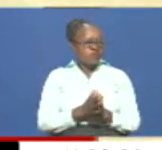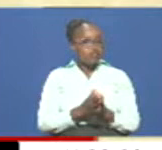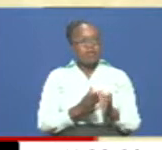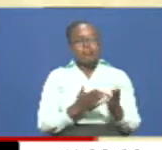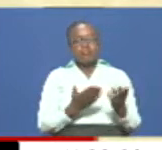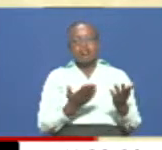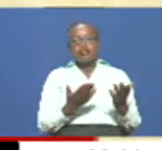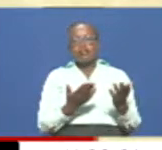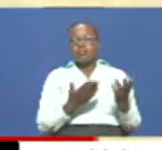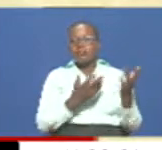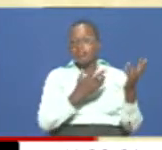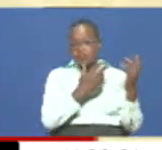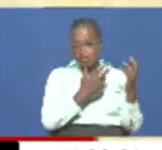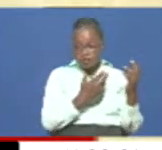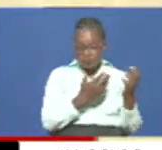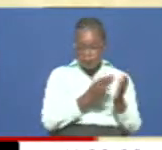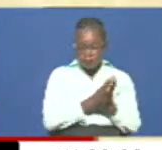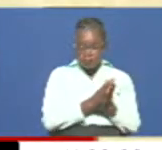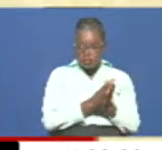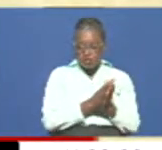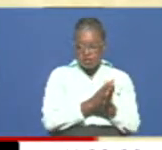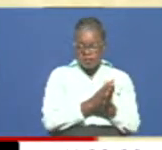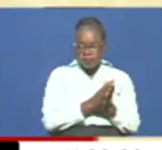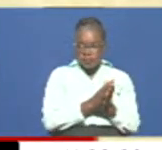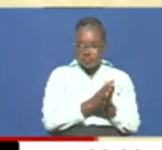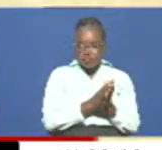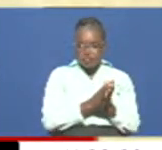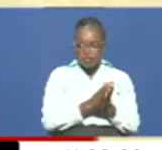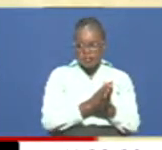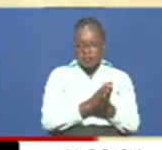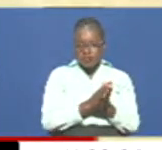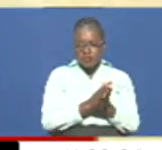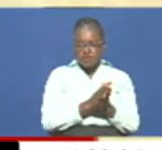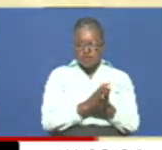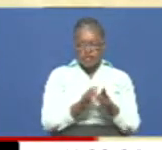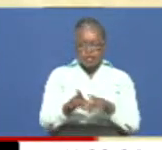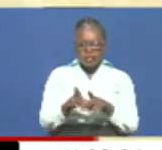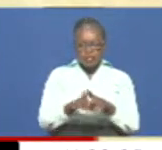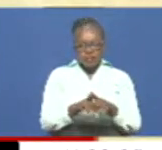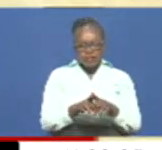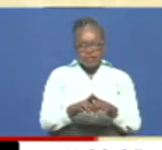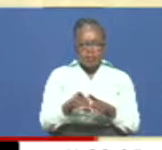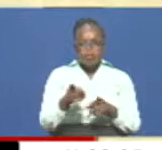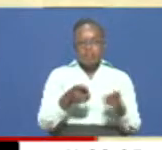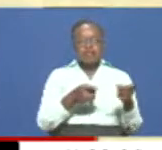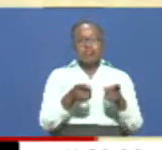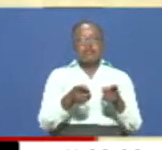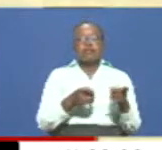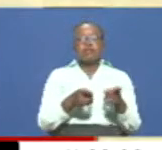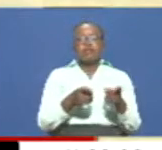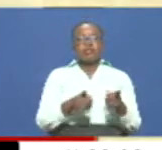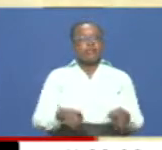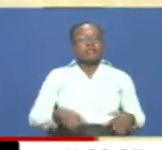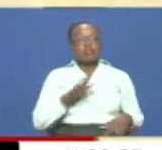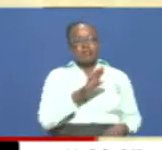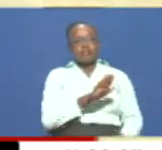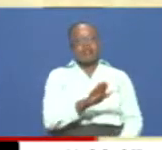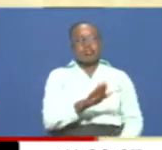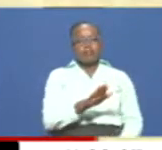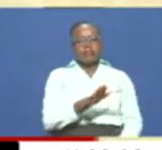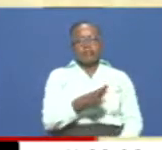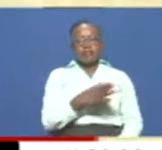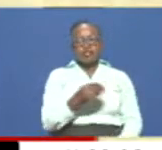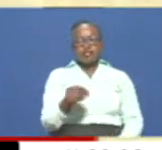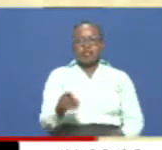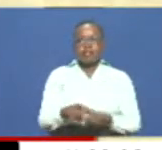attended course, and they are the ones who can drive our life and also the